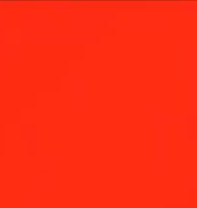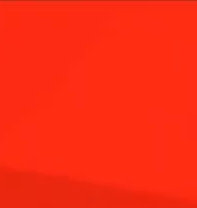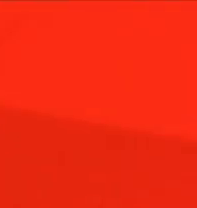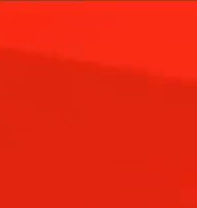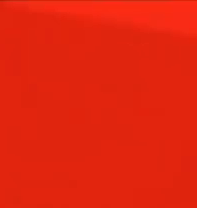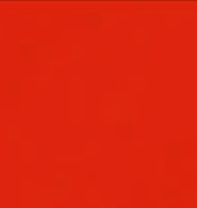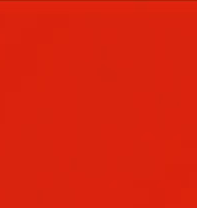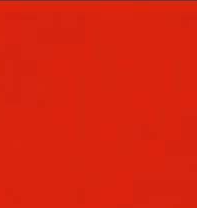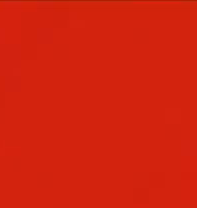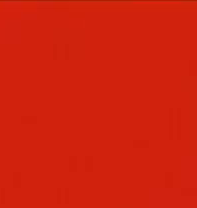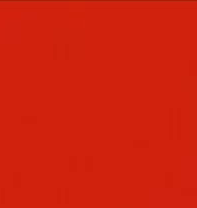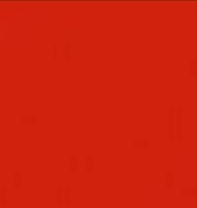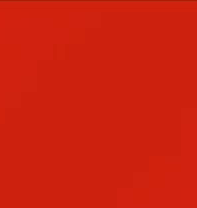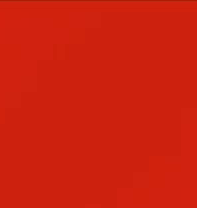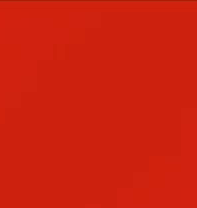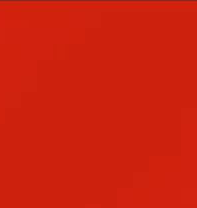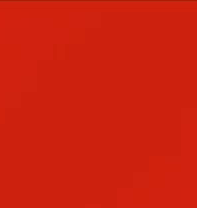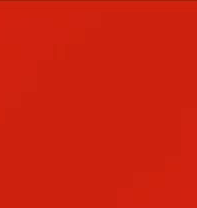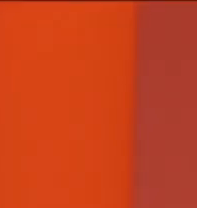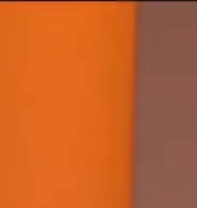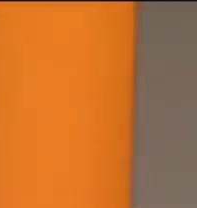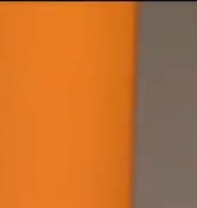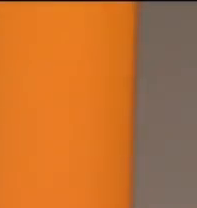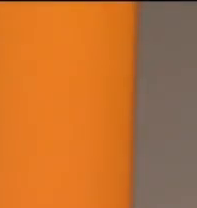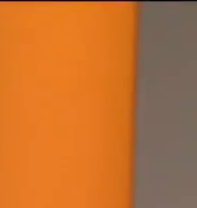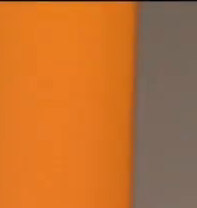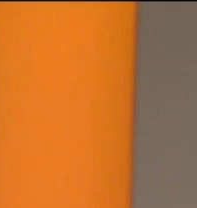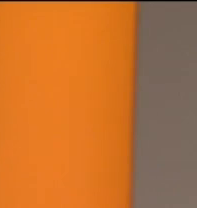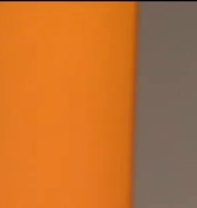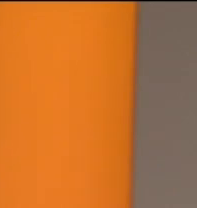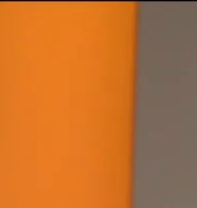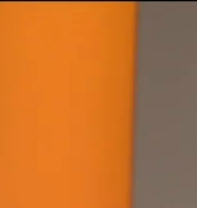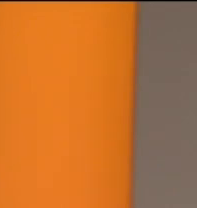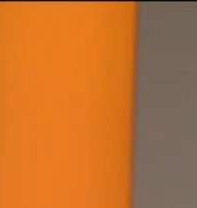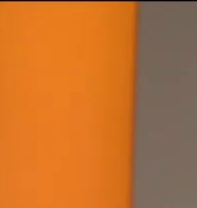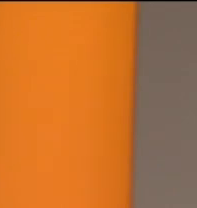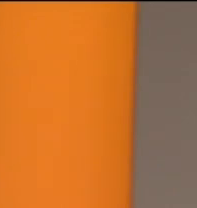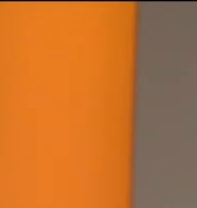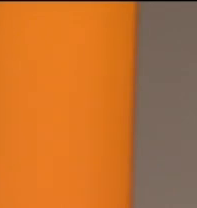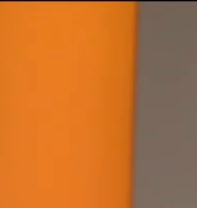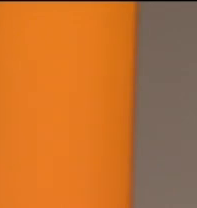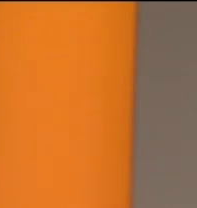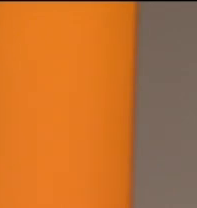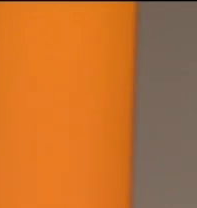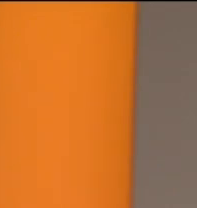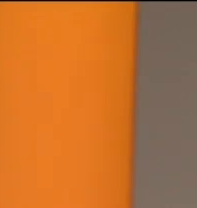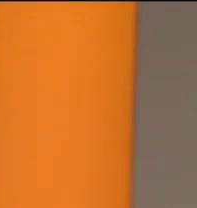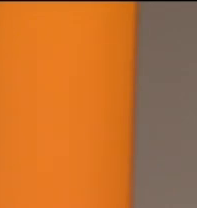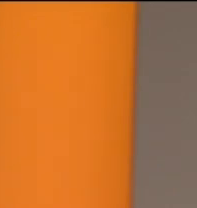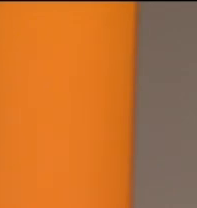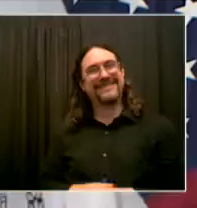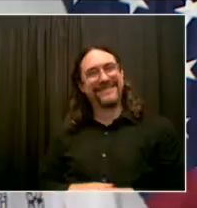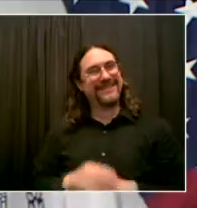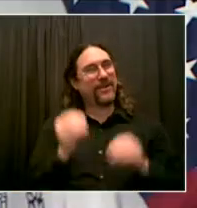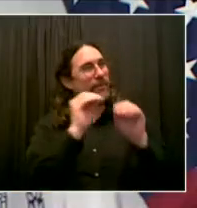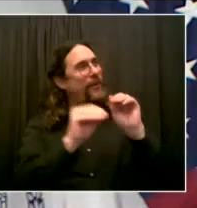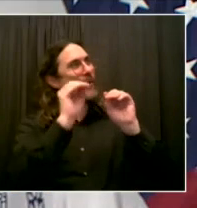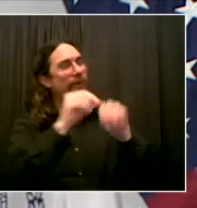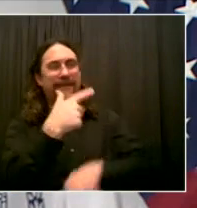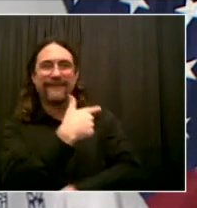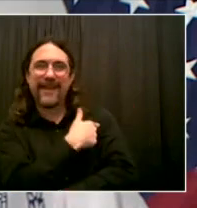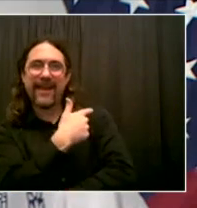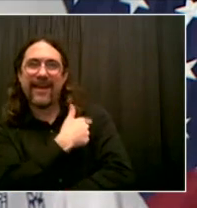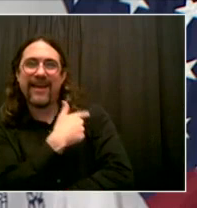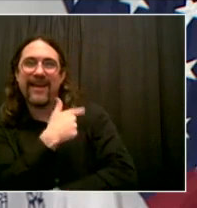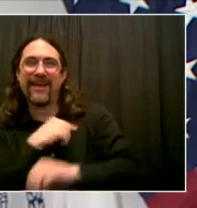This is breaking news. Mayor de Blasio giving an update on coronavirus in New York City. Let's go to it now. Out and